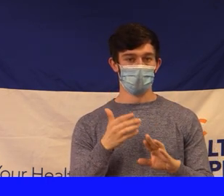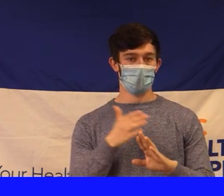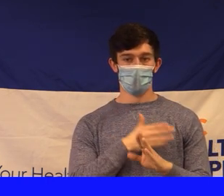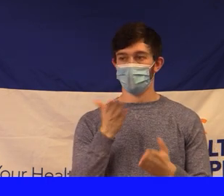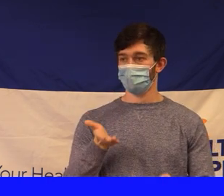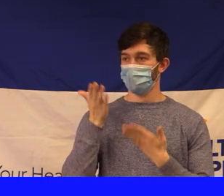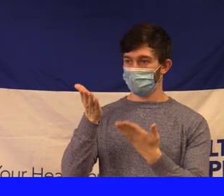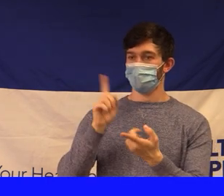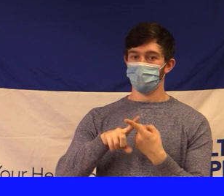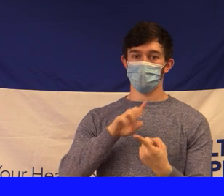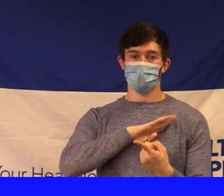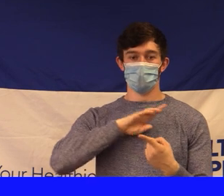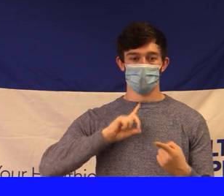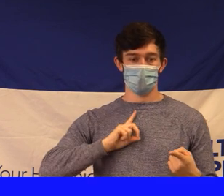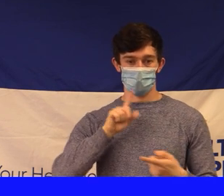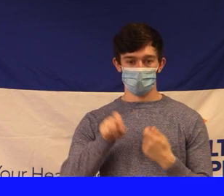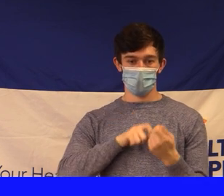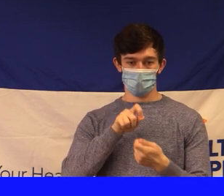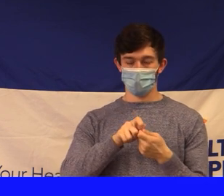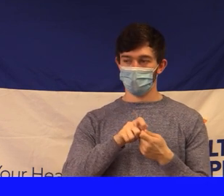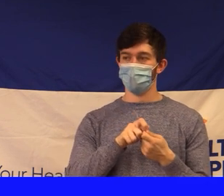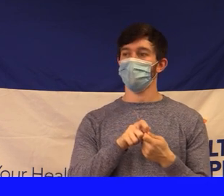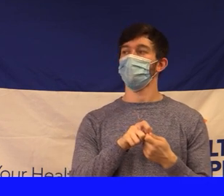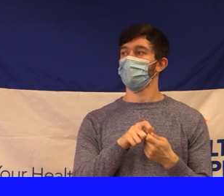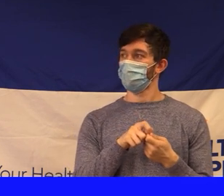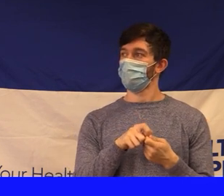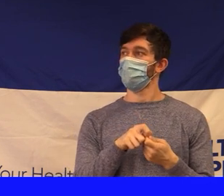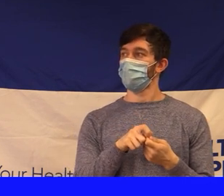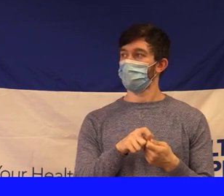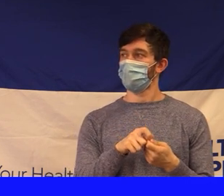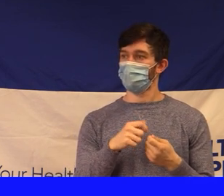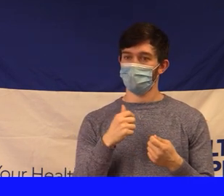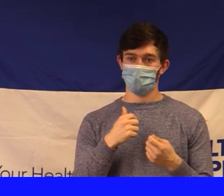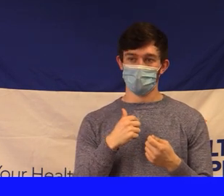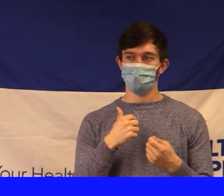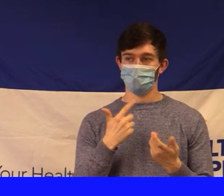I particularly would prefer that, but I'm just one opinion.